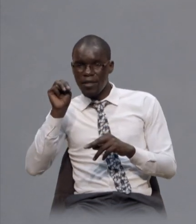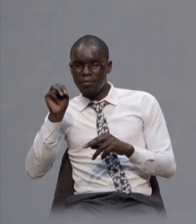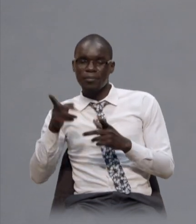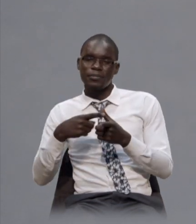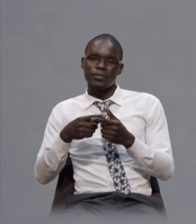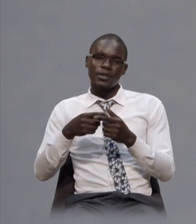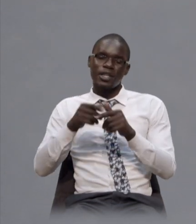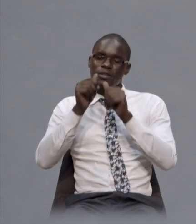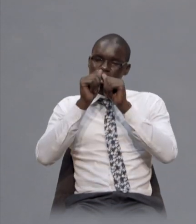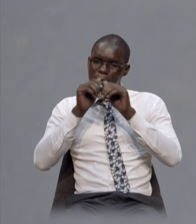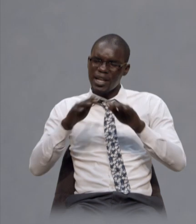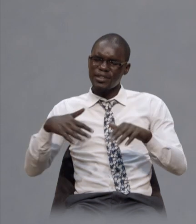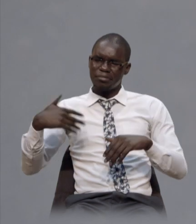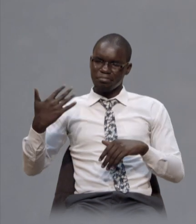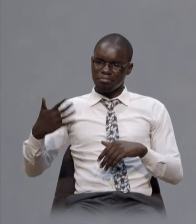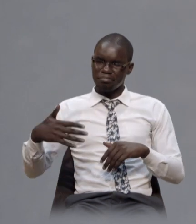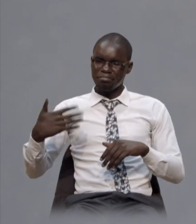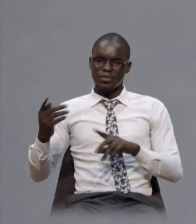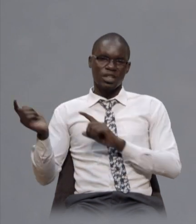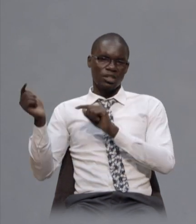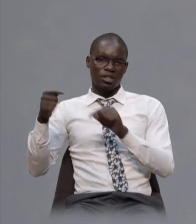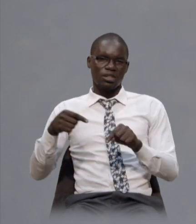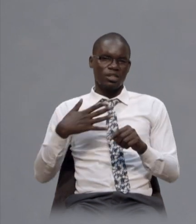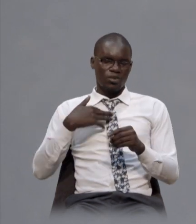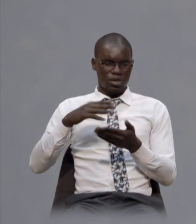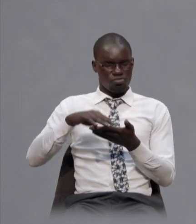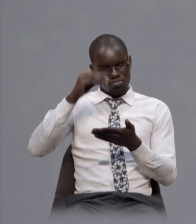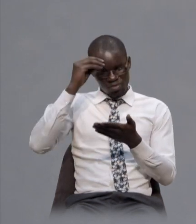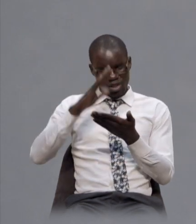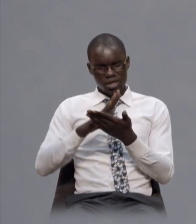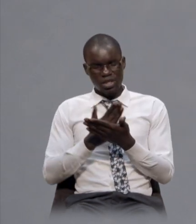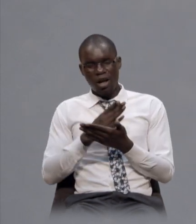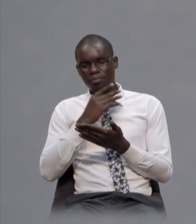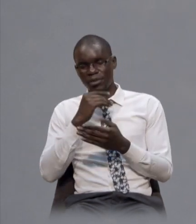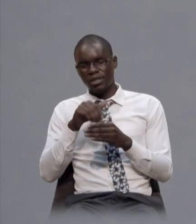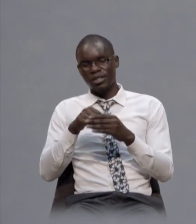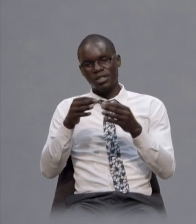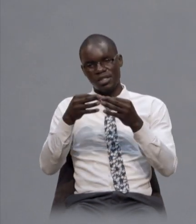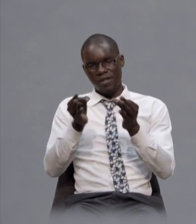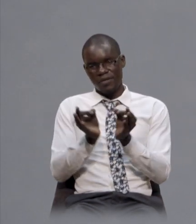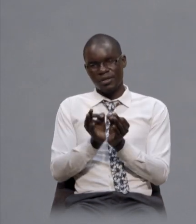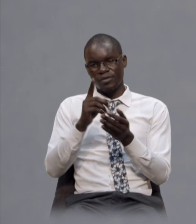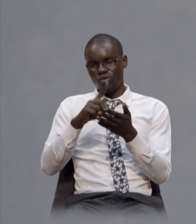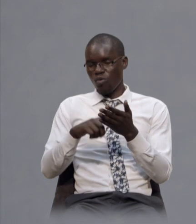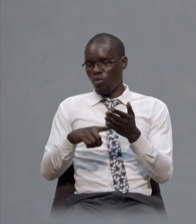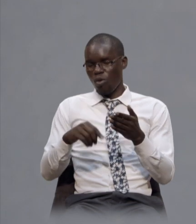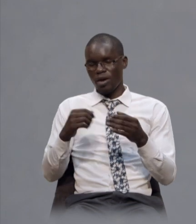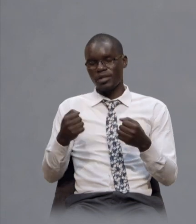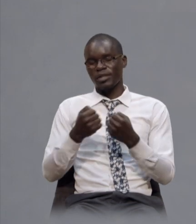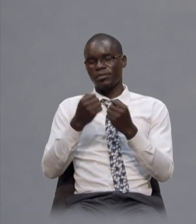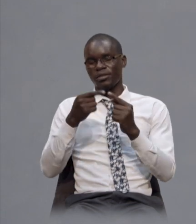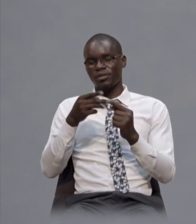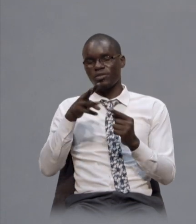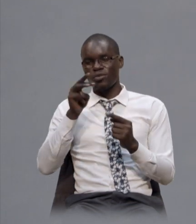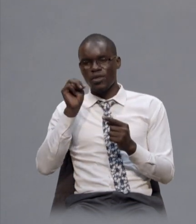will always come. And we want to learn about some boys in our family, and we want to find out what happened to